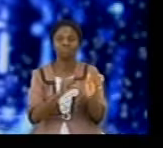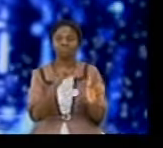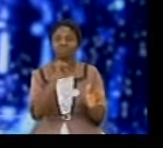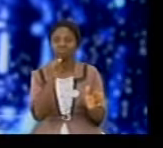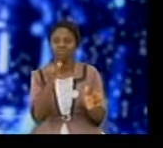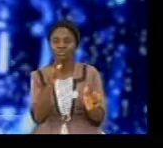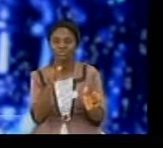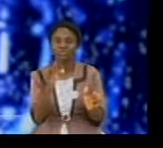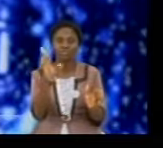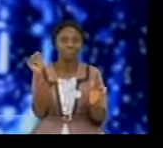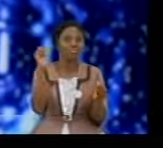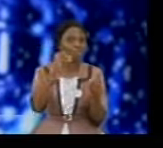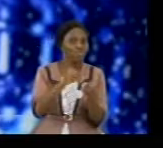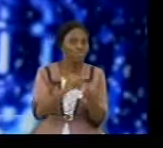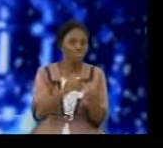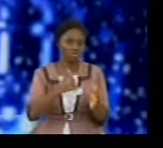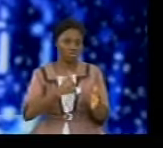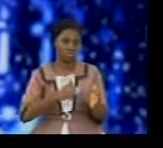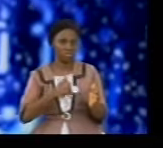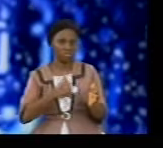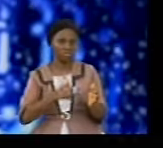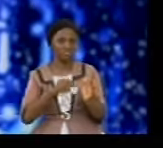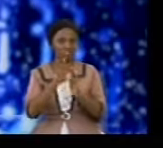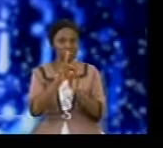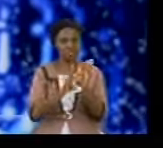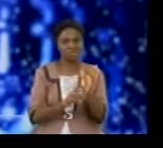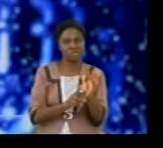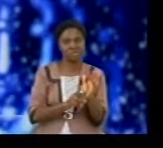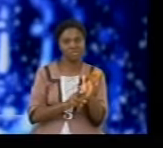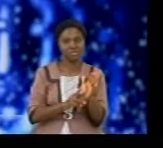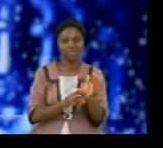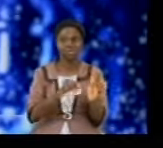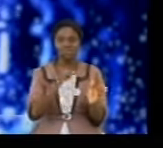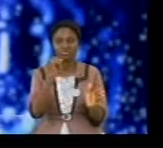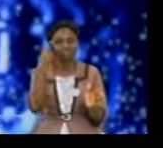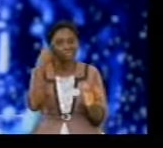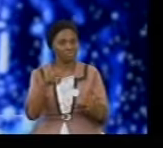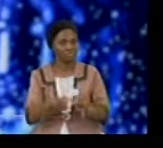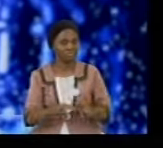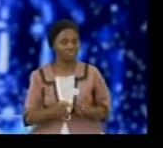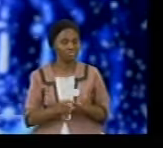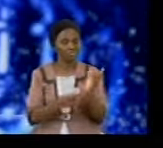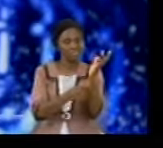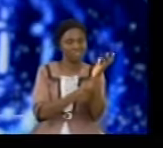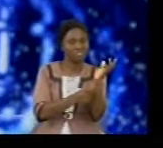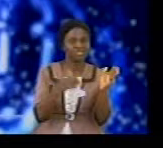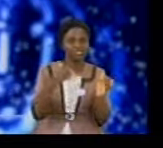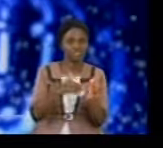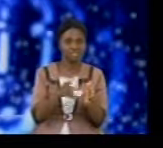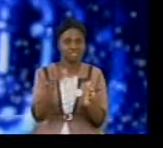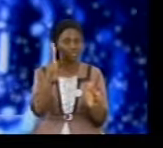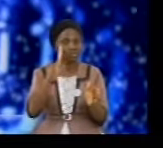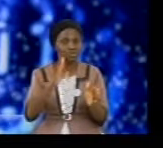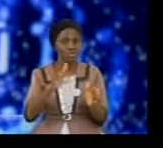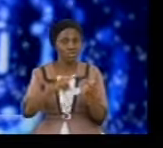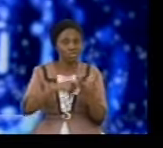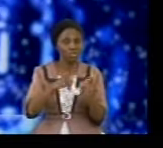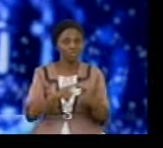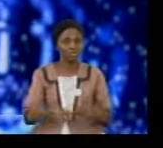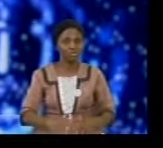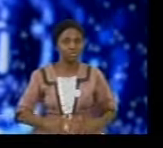no longer in misbehavior, but a spirit-led life, a spirit-filled life, a spirit-guided